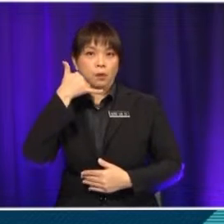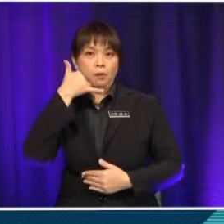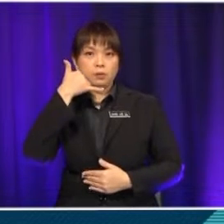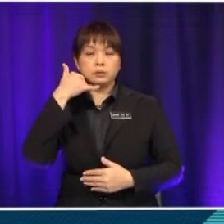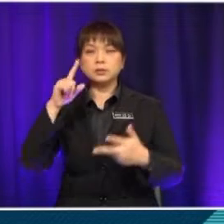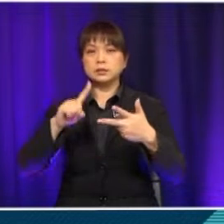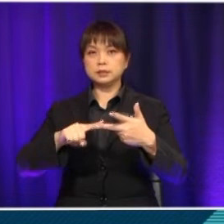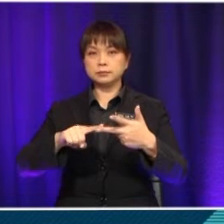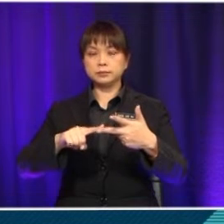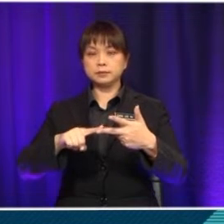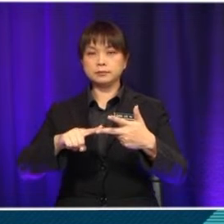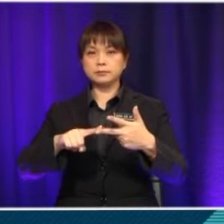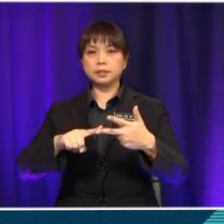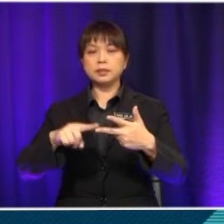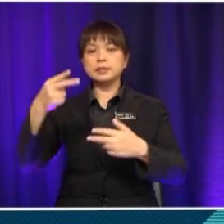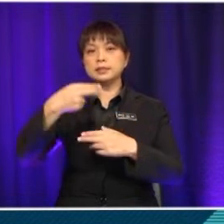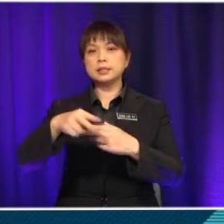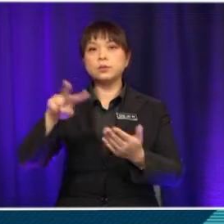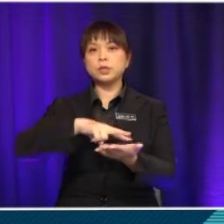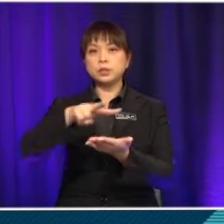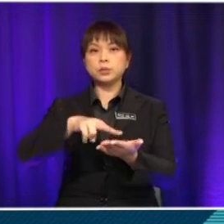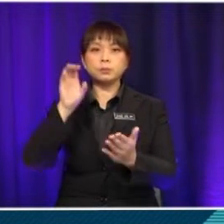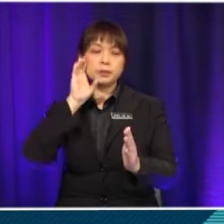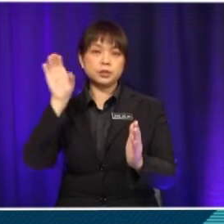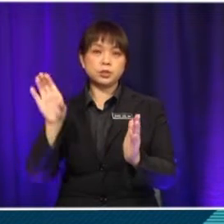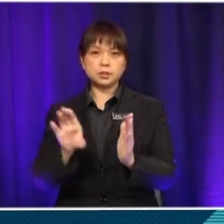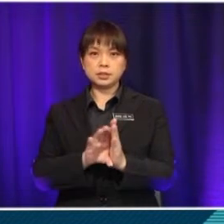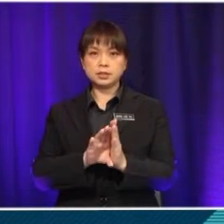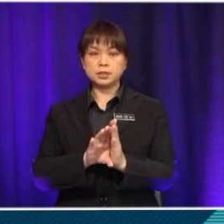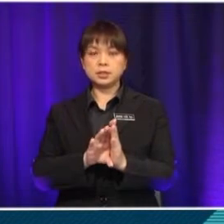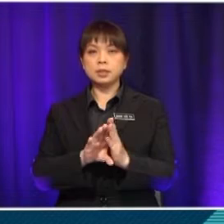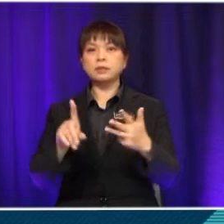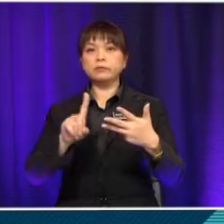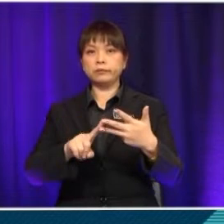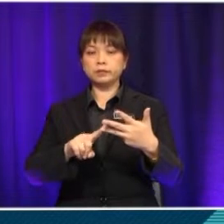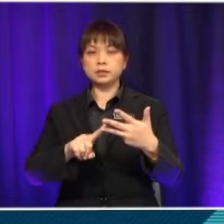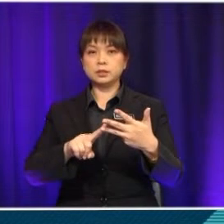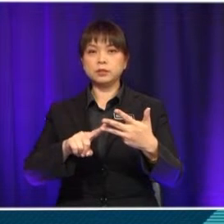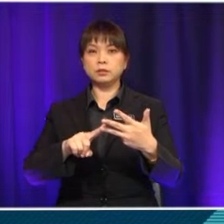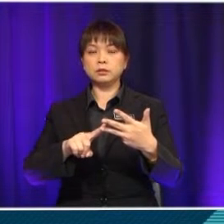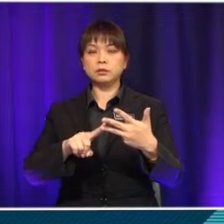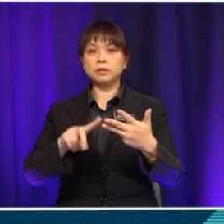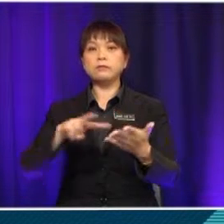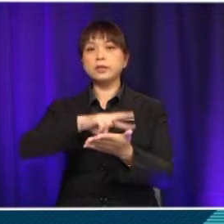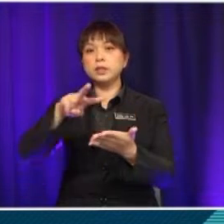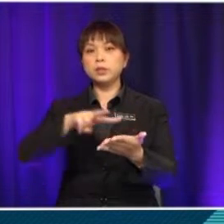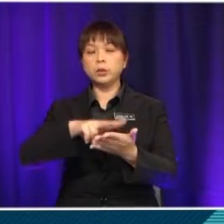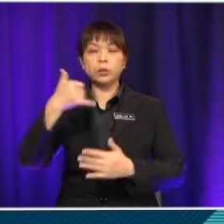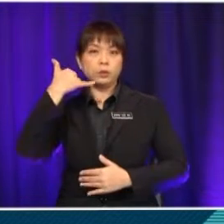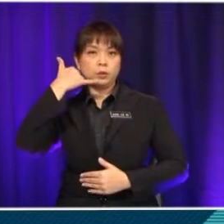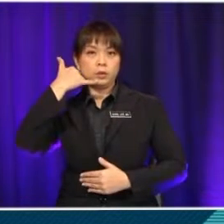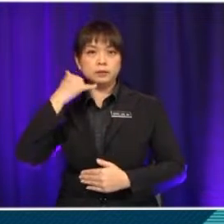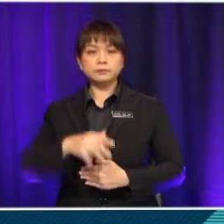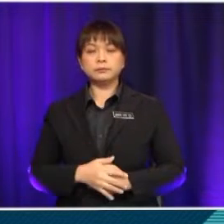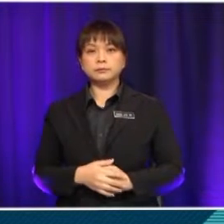one is send videos, pictures, or MMS. All right. The fourth one is video calling, and the last one we